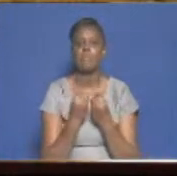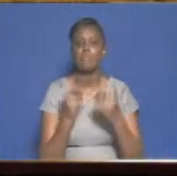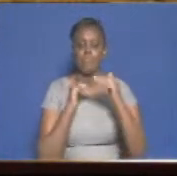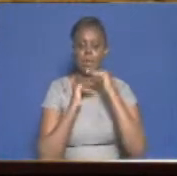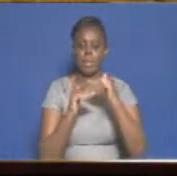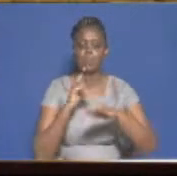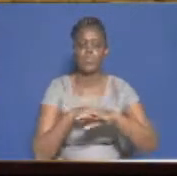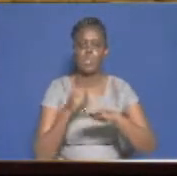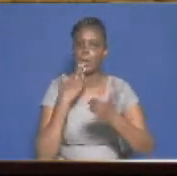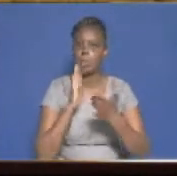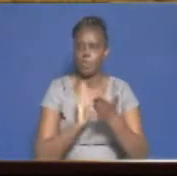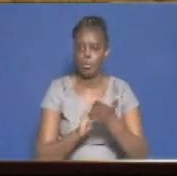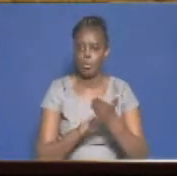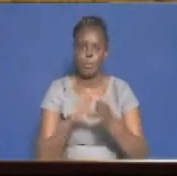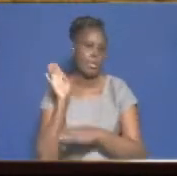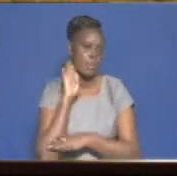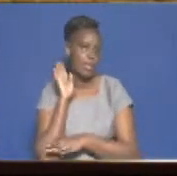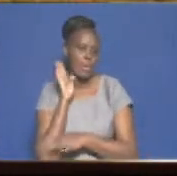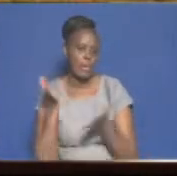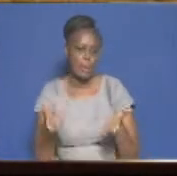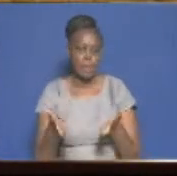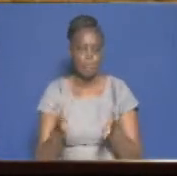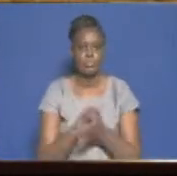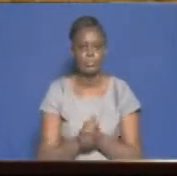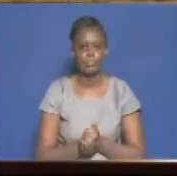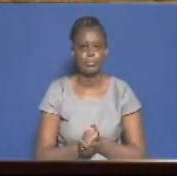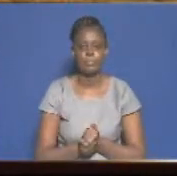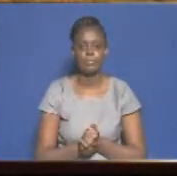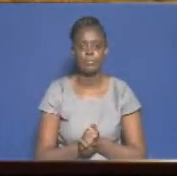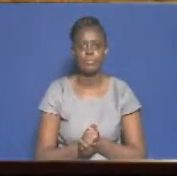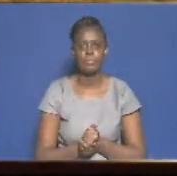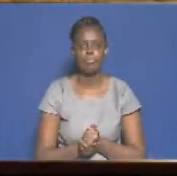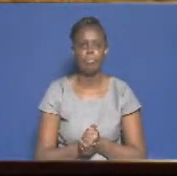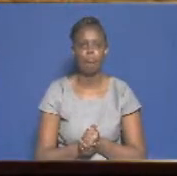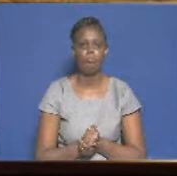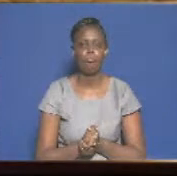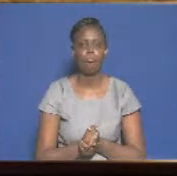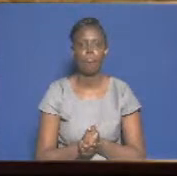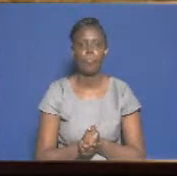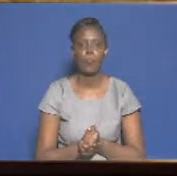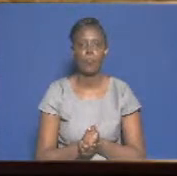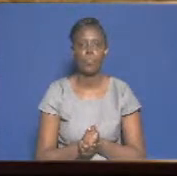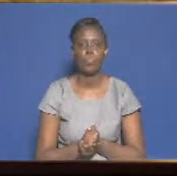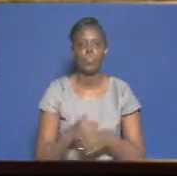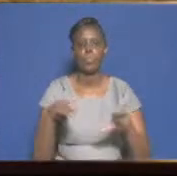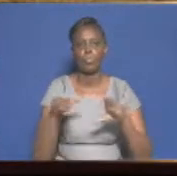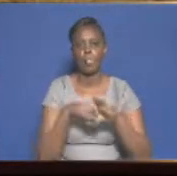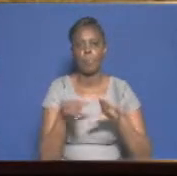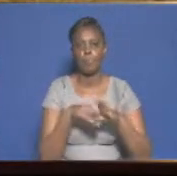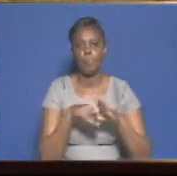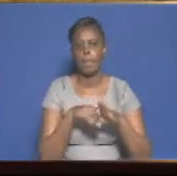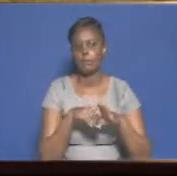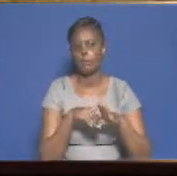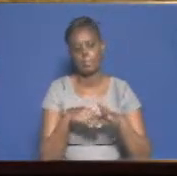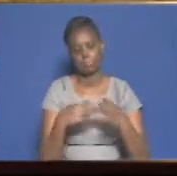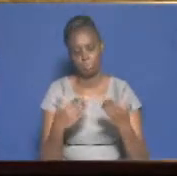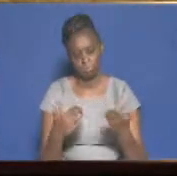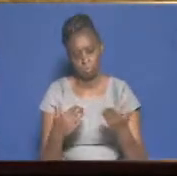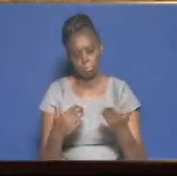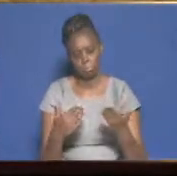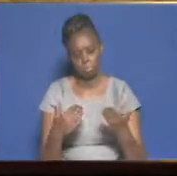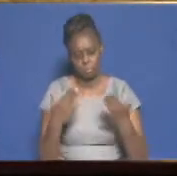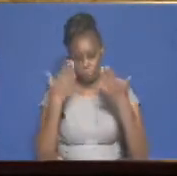time for comments, but let me hear now from another segment of members. We don't know